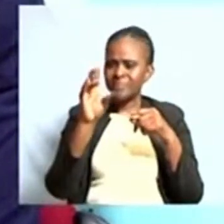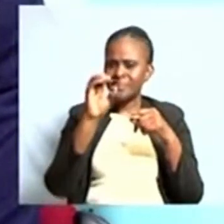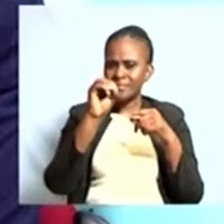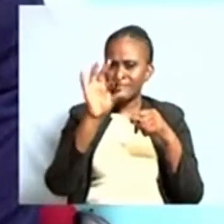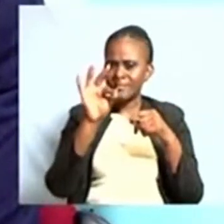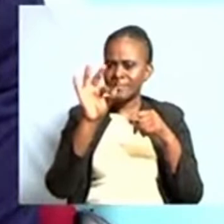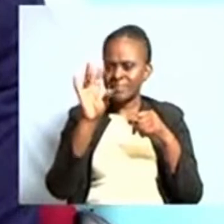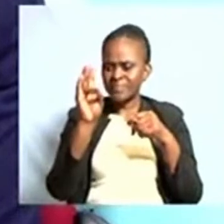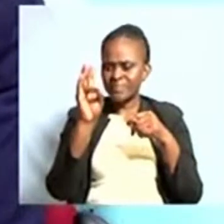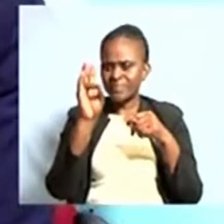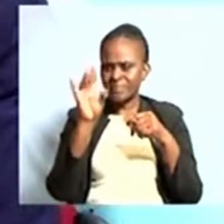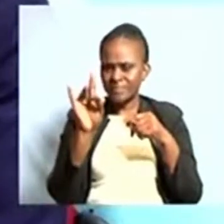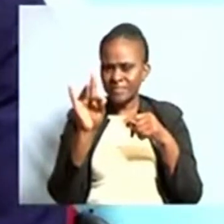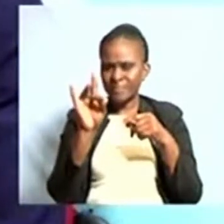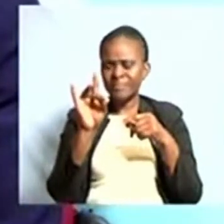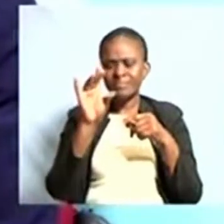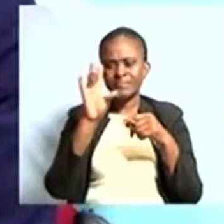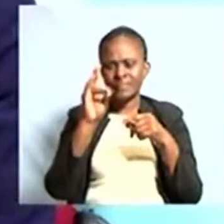0978, I beg your pardon,